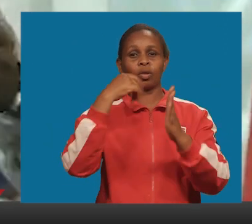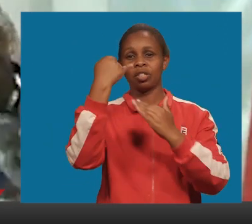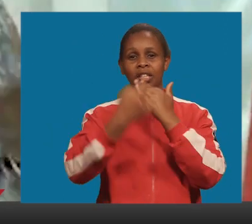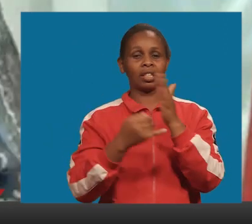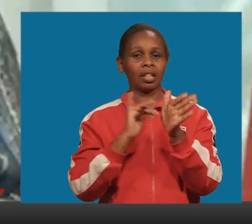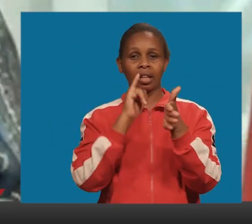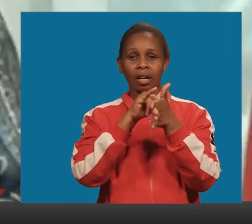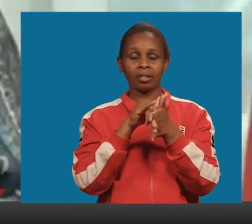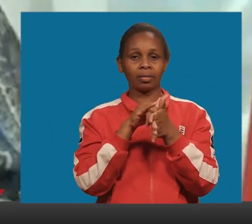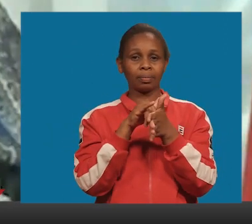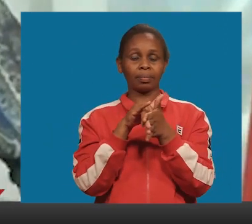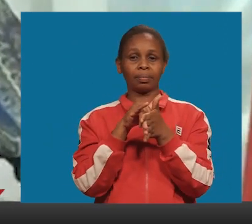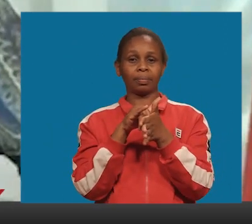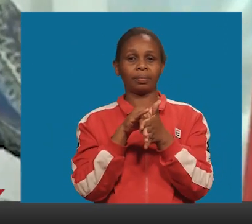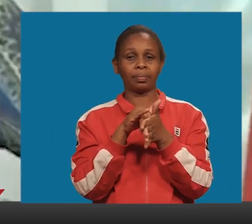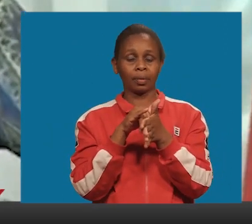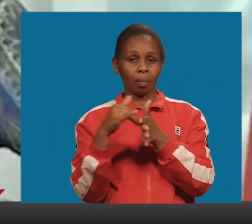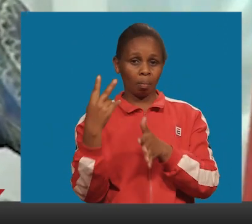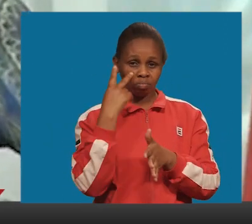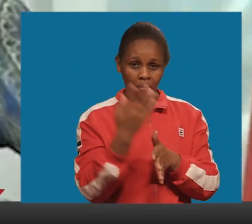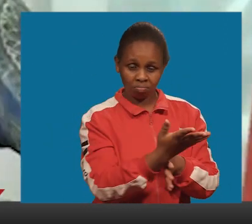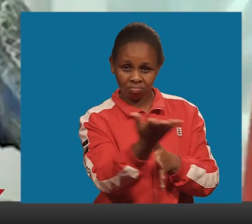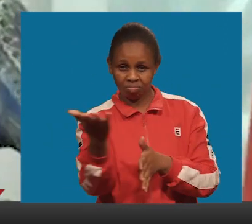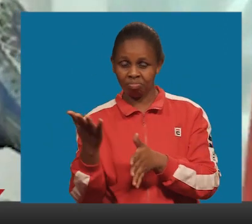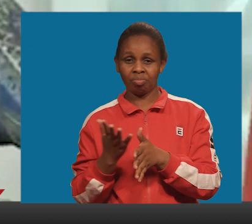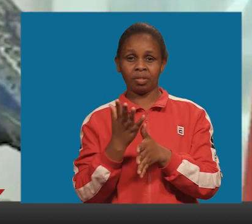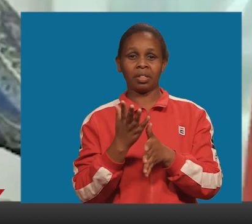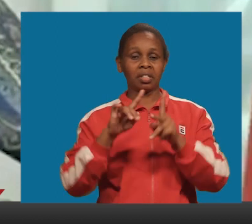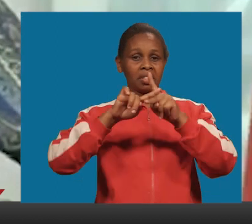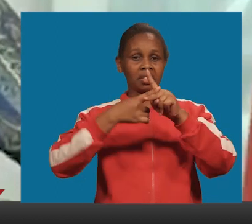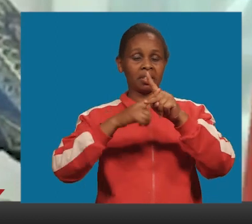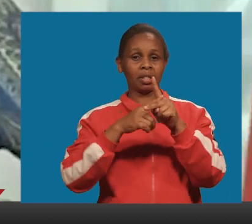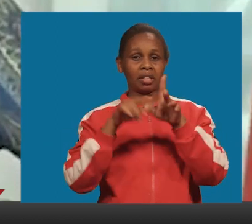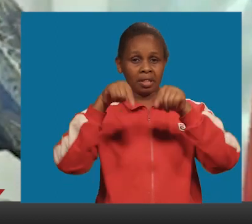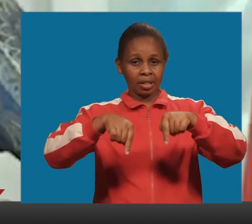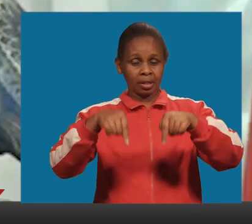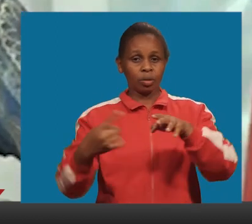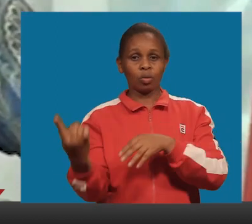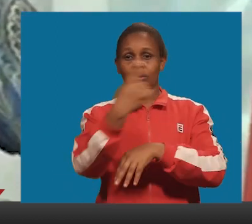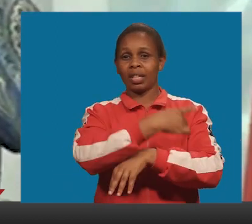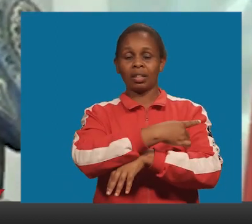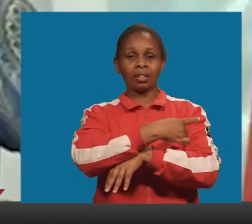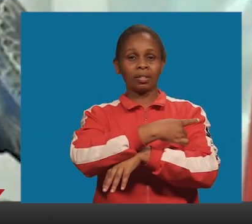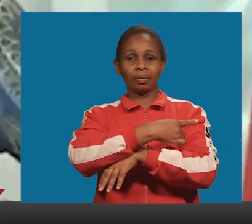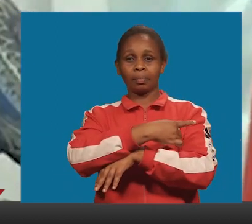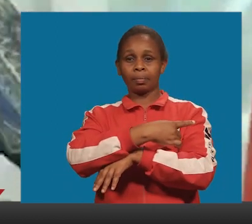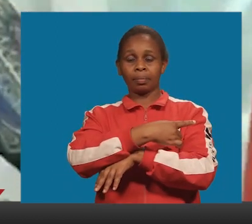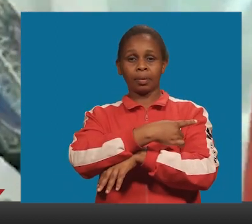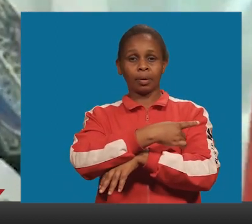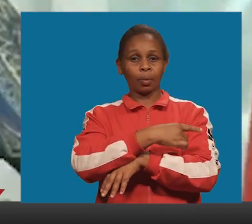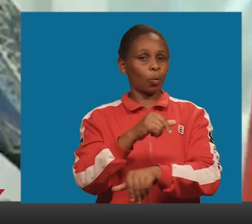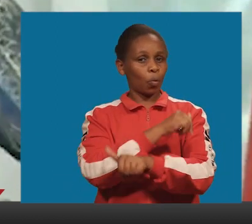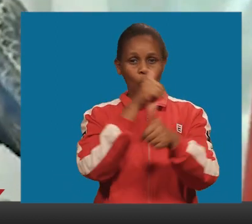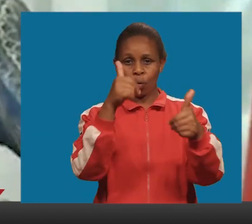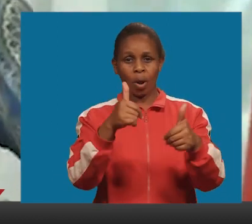project, which you are overseeing, it's launching an initiation today,